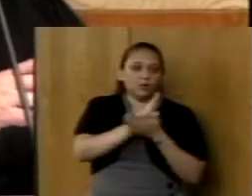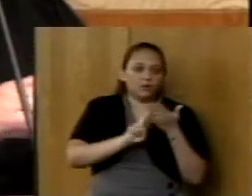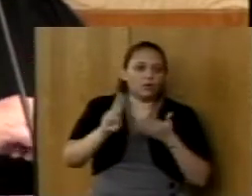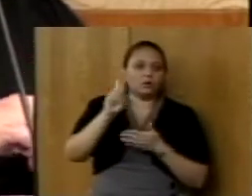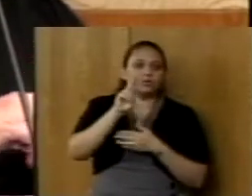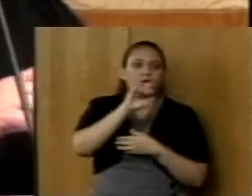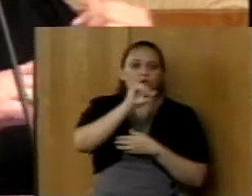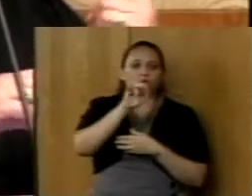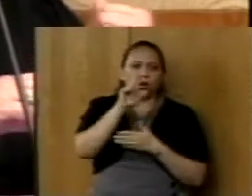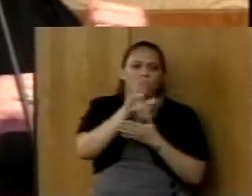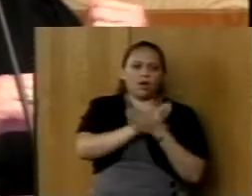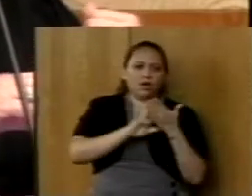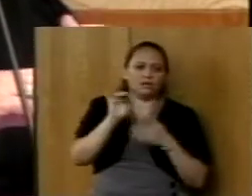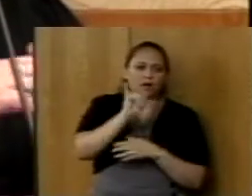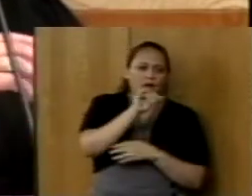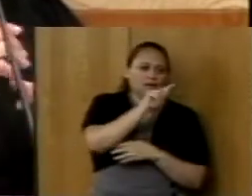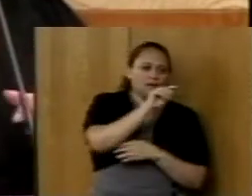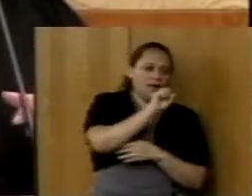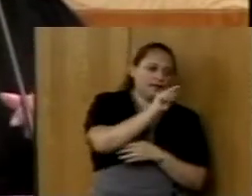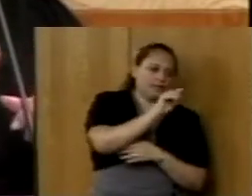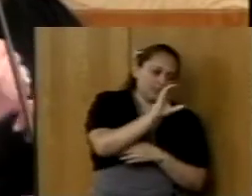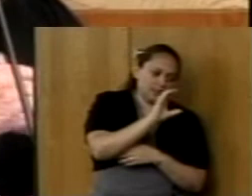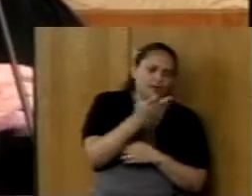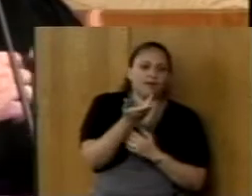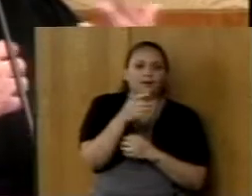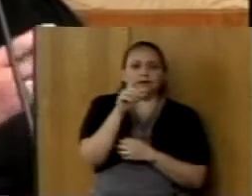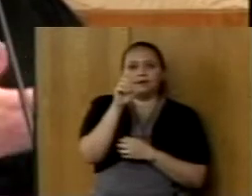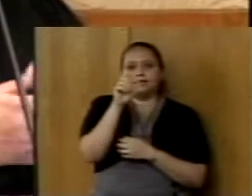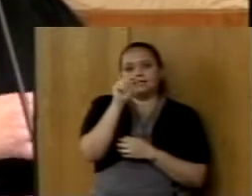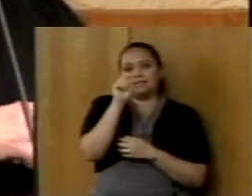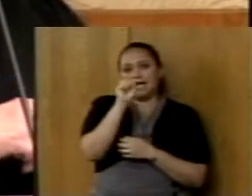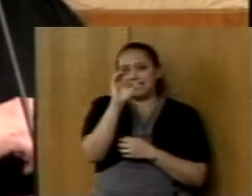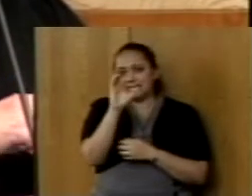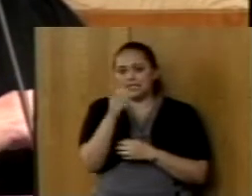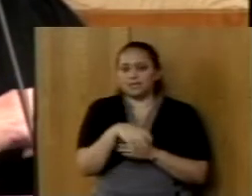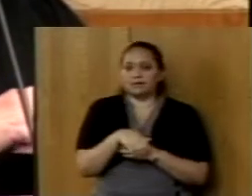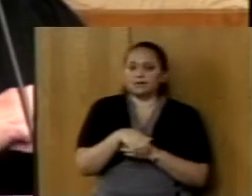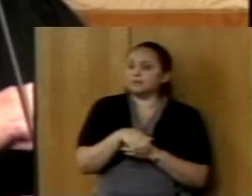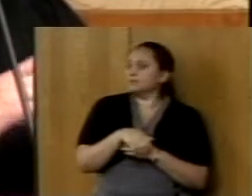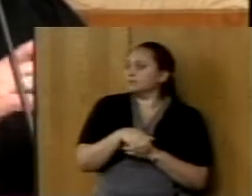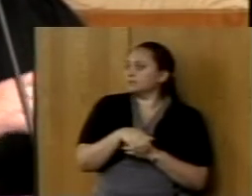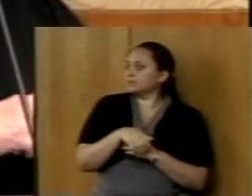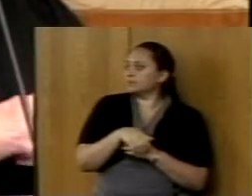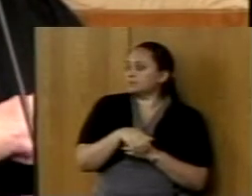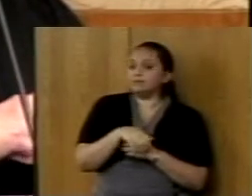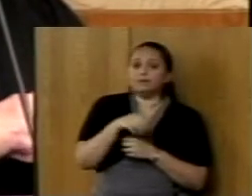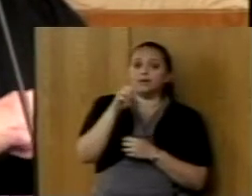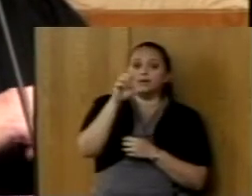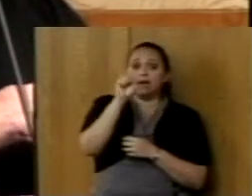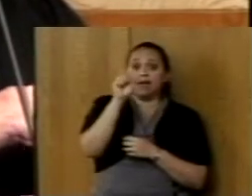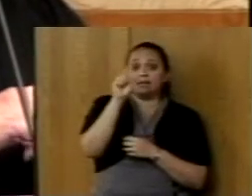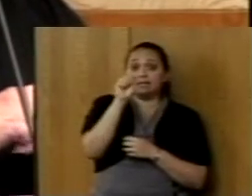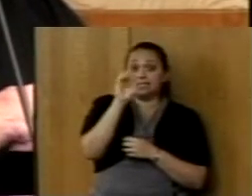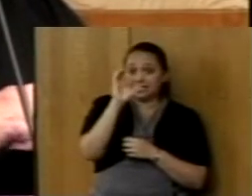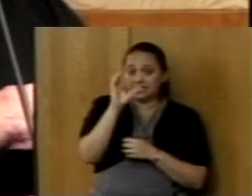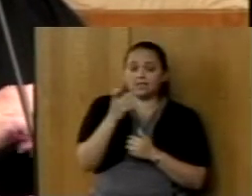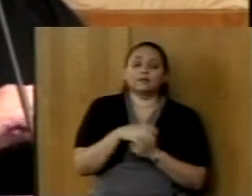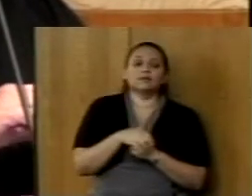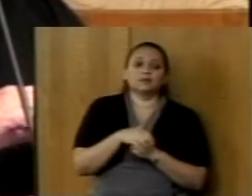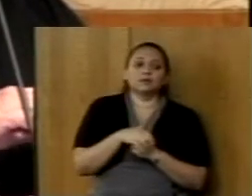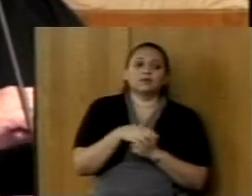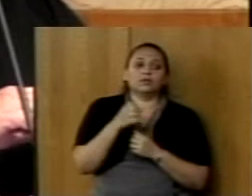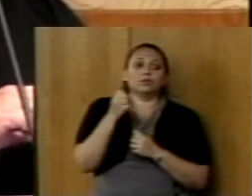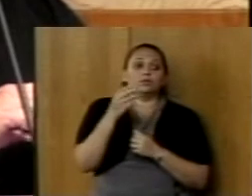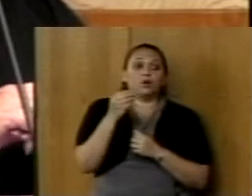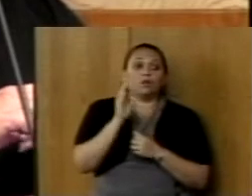universities or junior colleges such as TSTC, TSC, Texas, South Texas, and so that